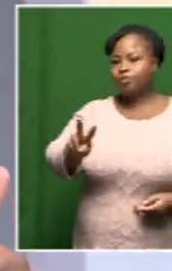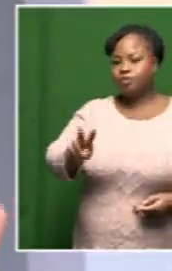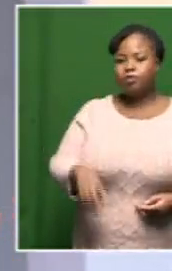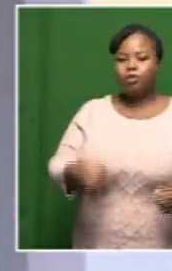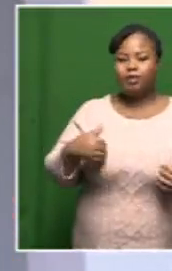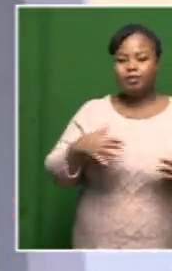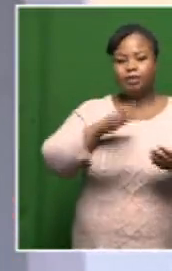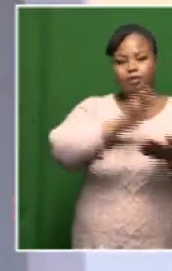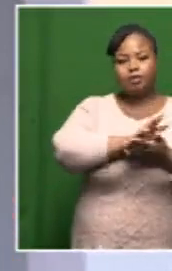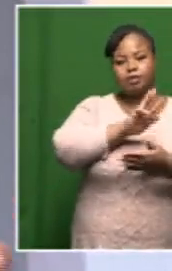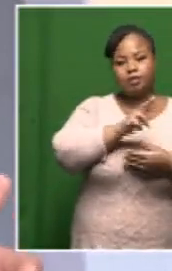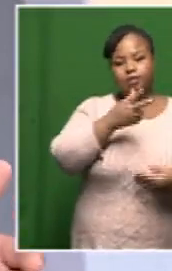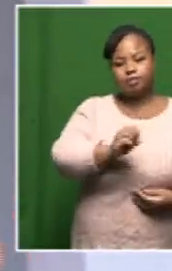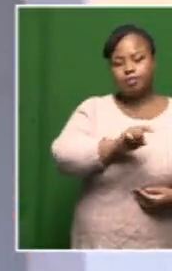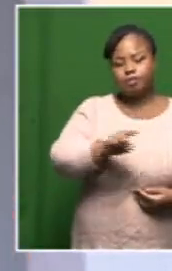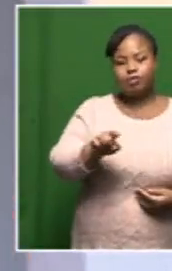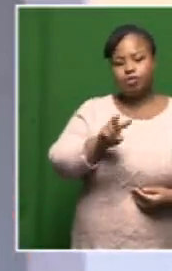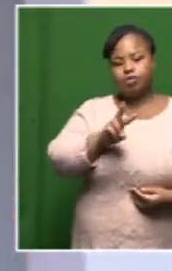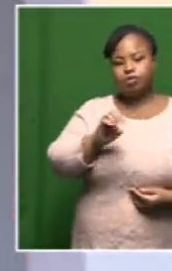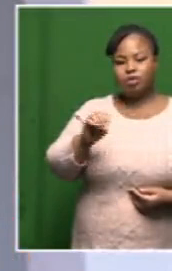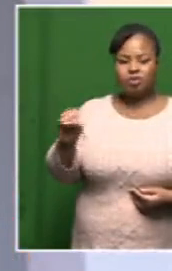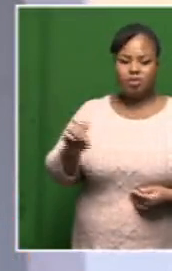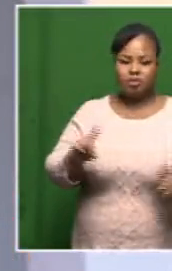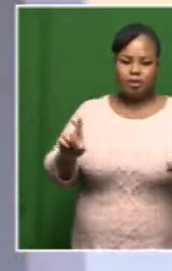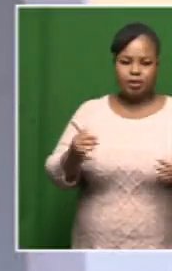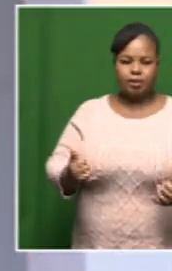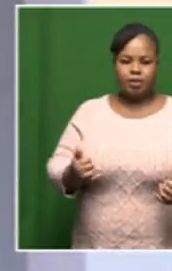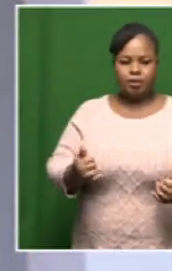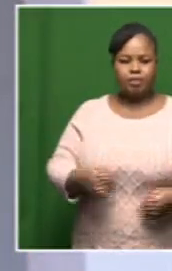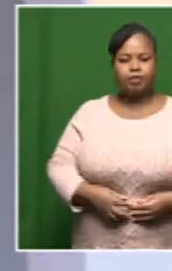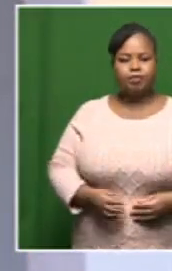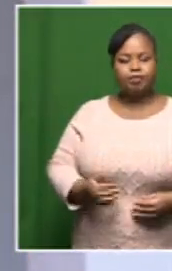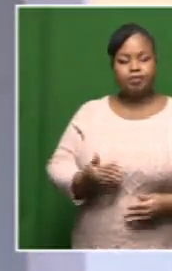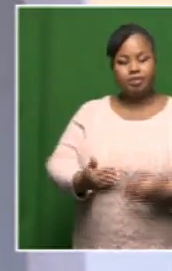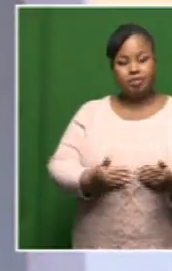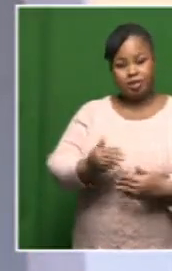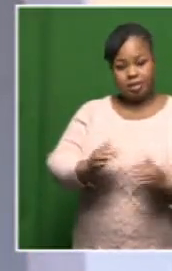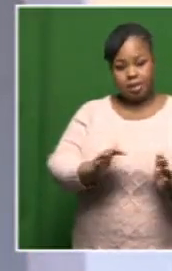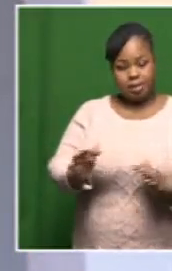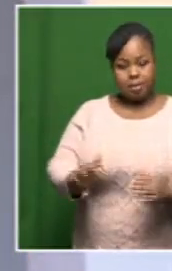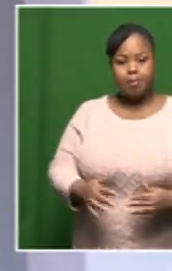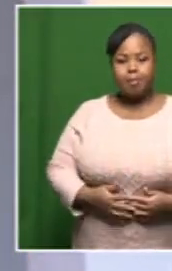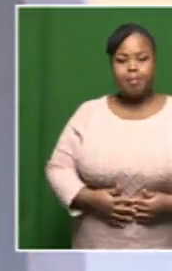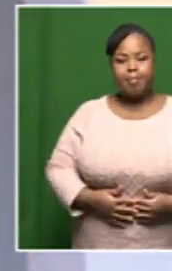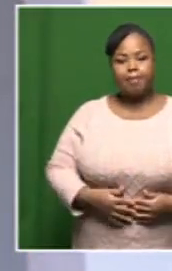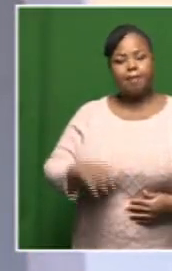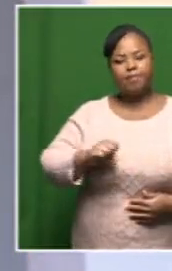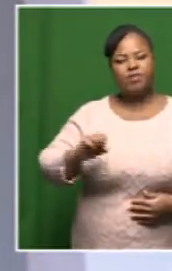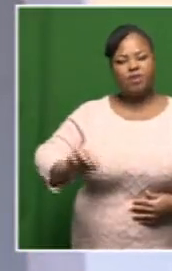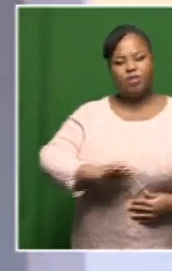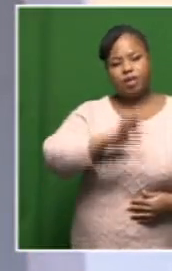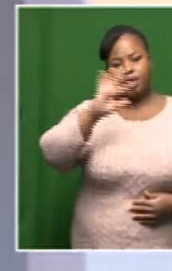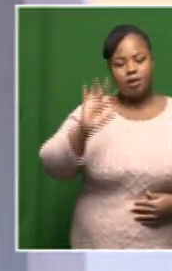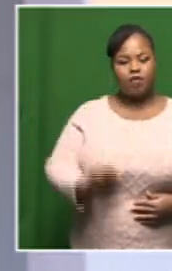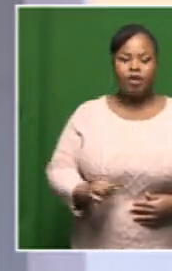from 1980 to 2000. So, but now taking you through the process is that South Africa, it